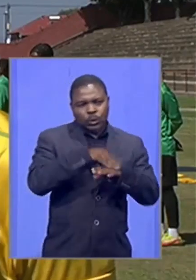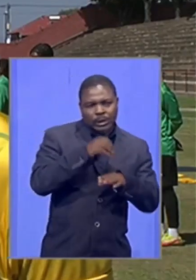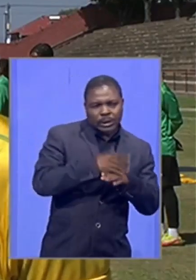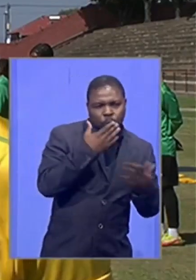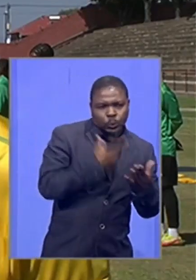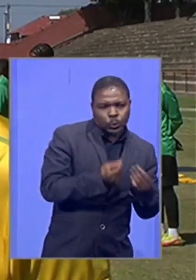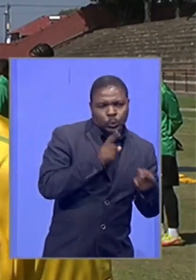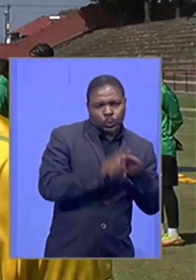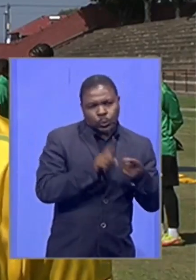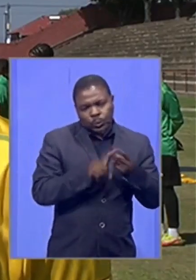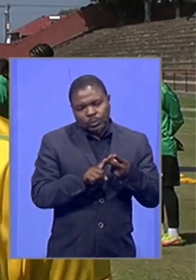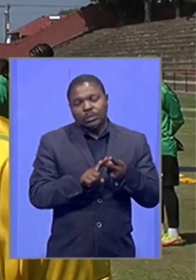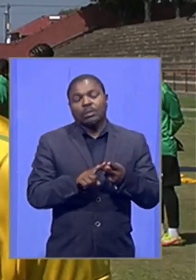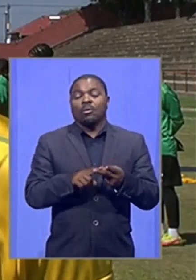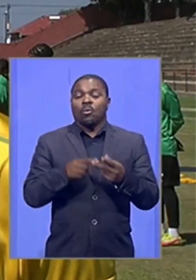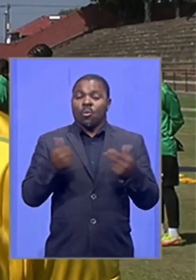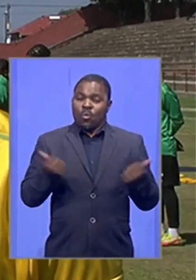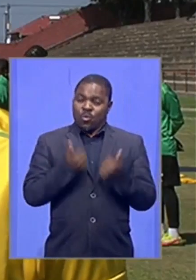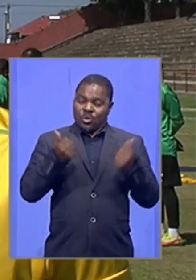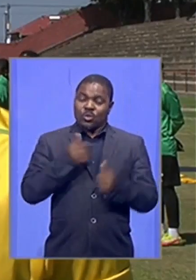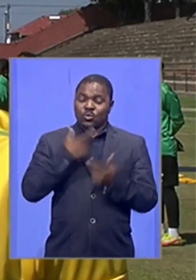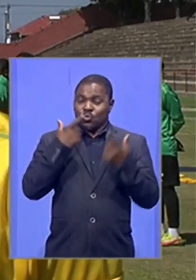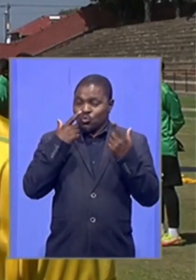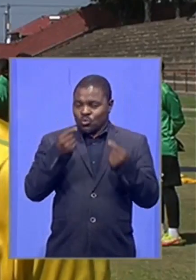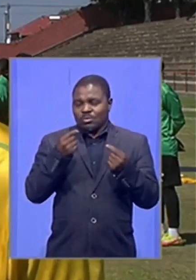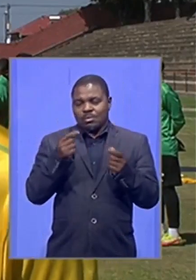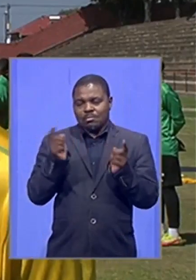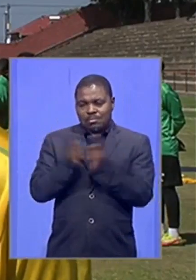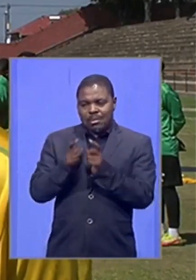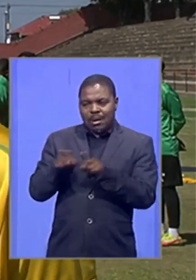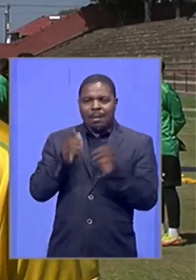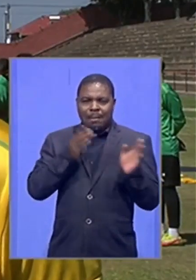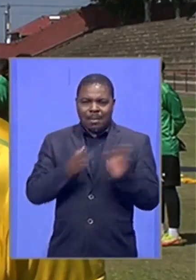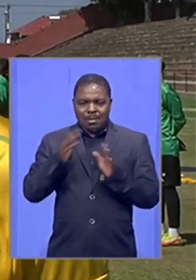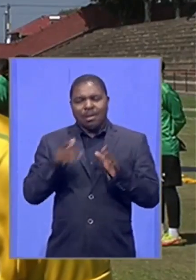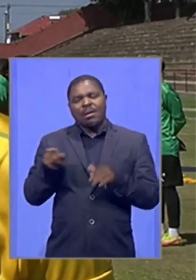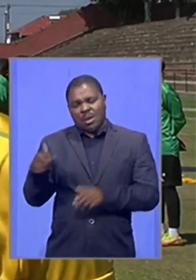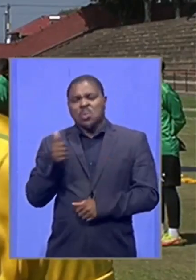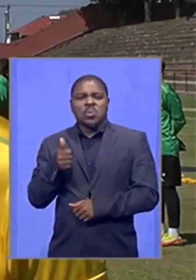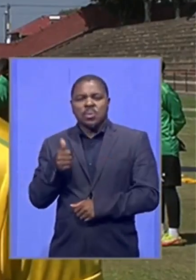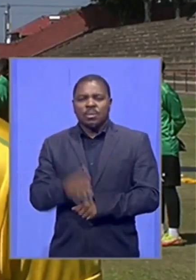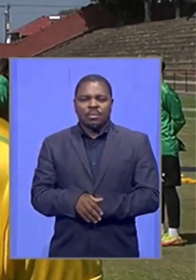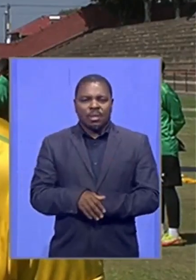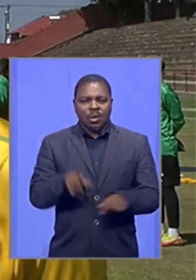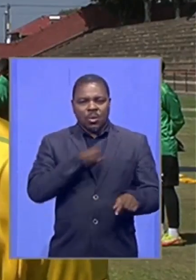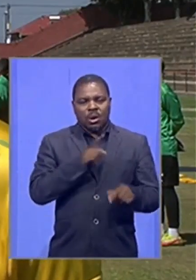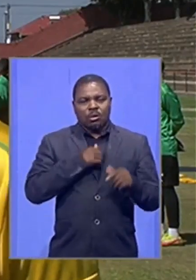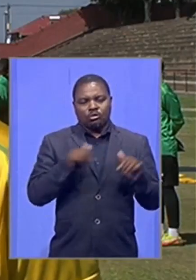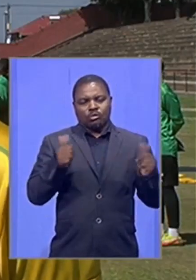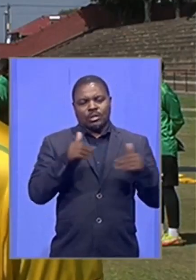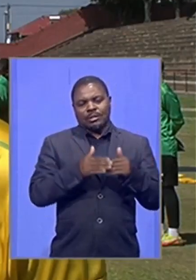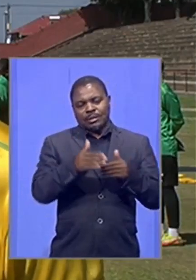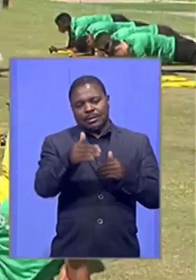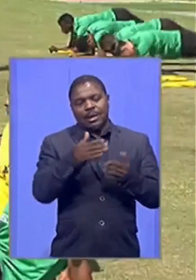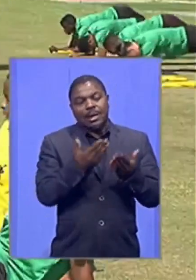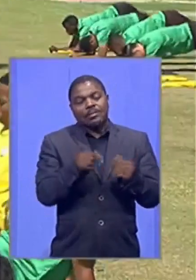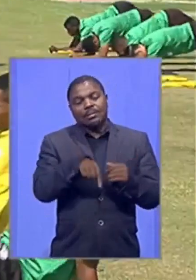But yeah, I think it's always good to have these preparation games just to get us set for what's to come at the